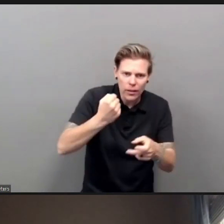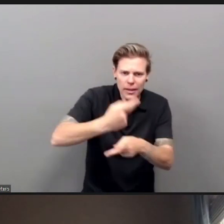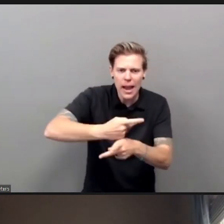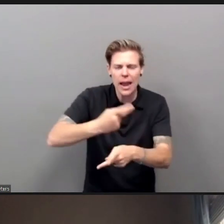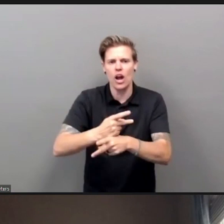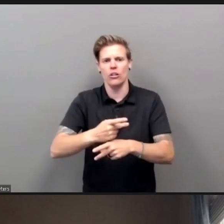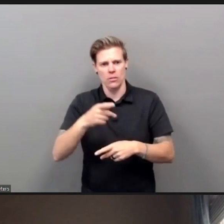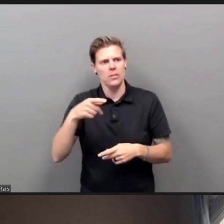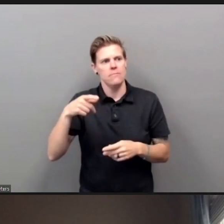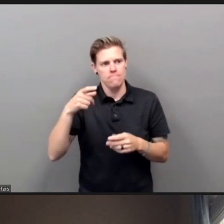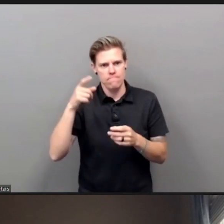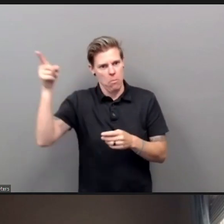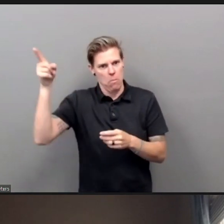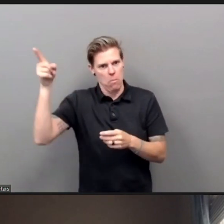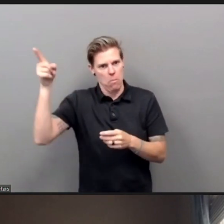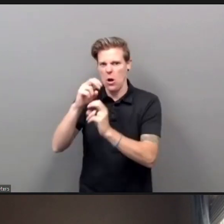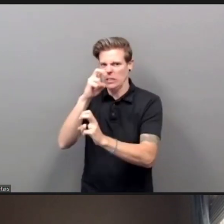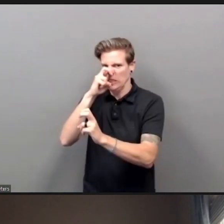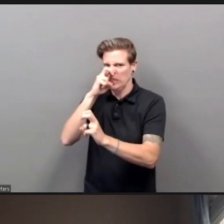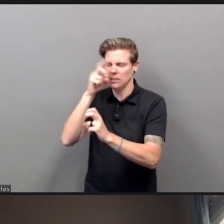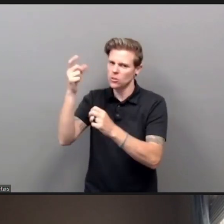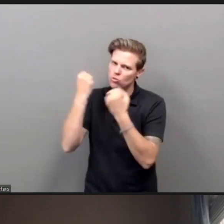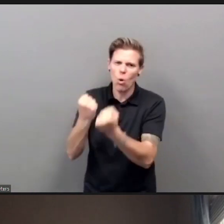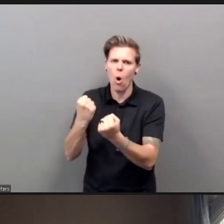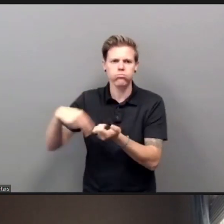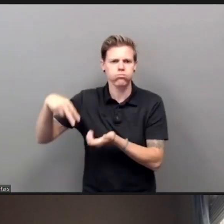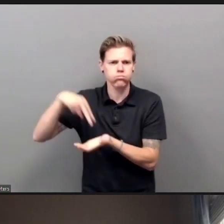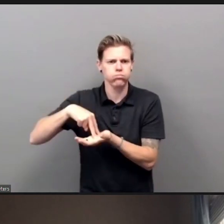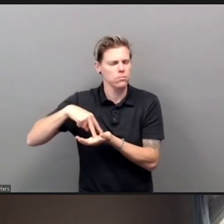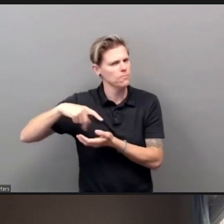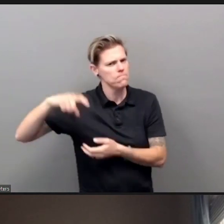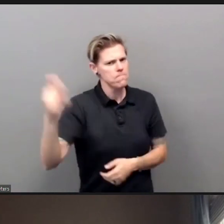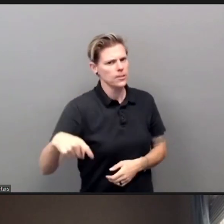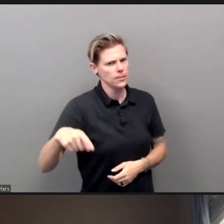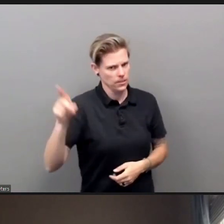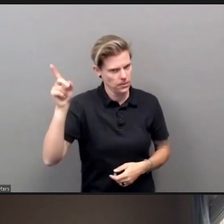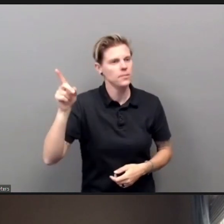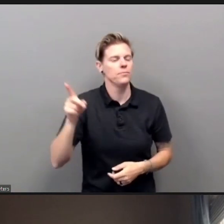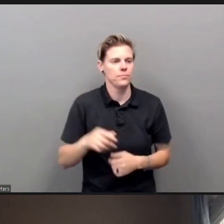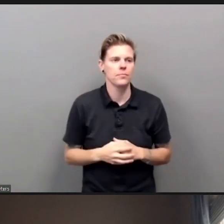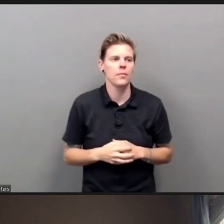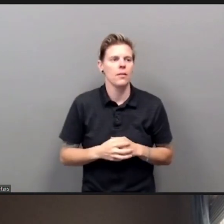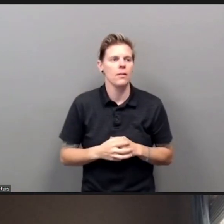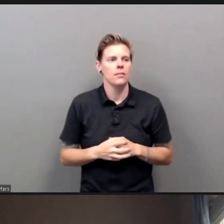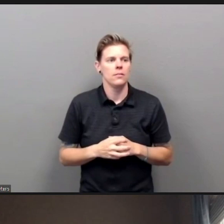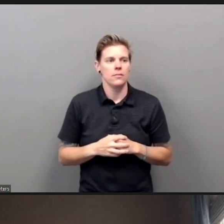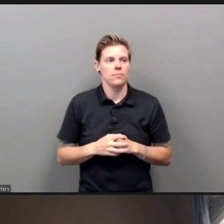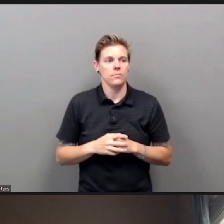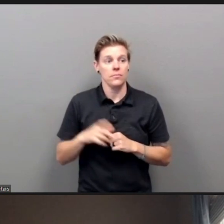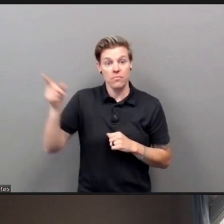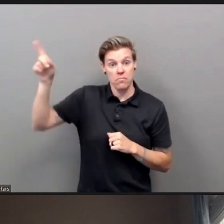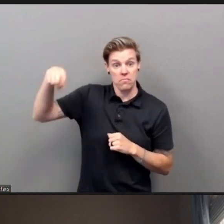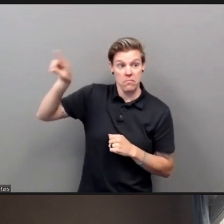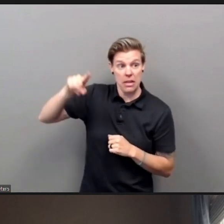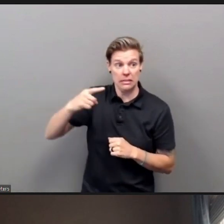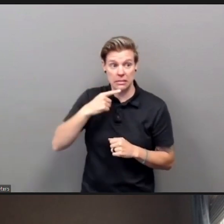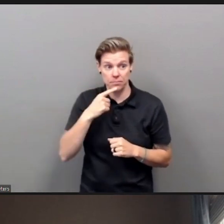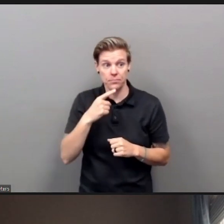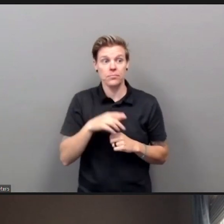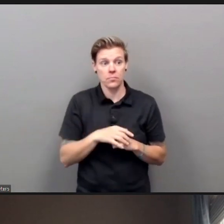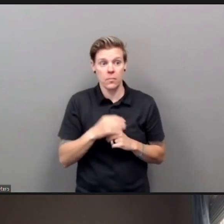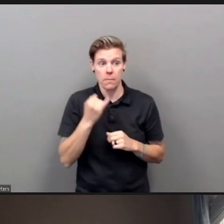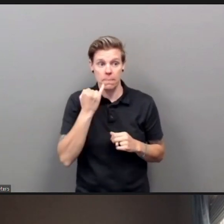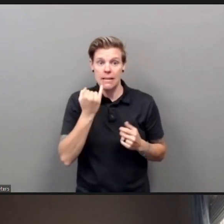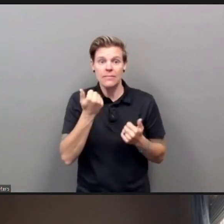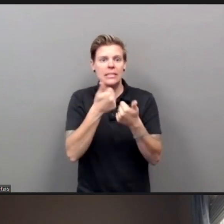potent a carrot or stick, depending on how you look at it, which is if you get paid by Medicaid or Medicare, you will